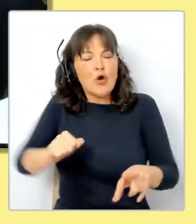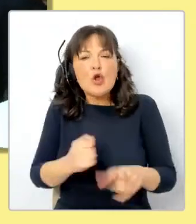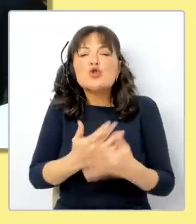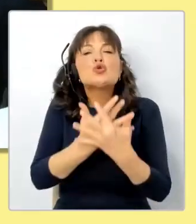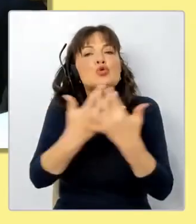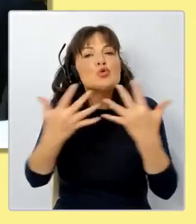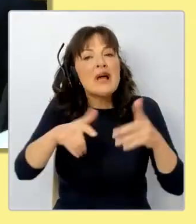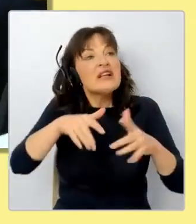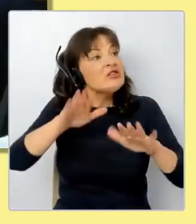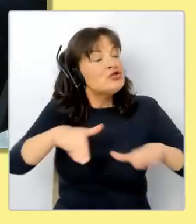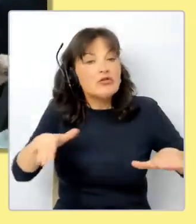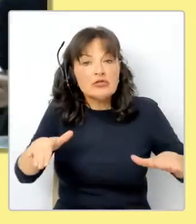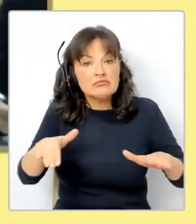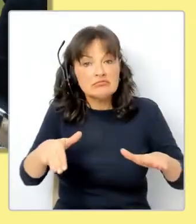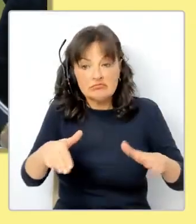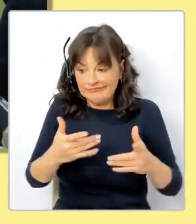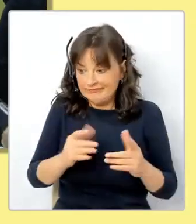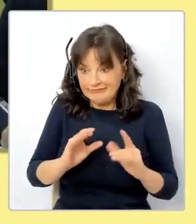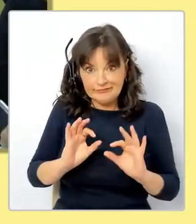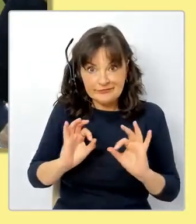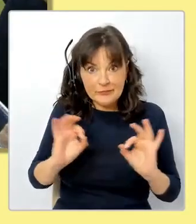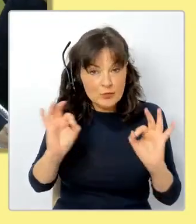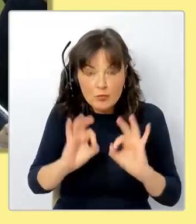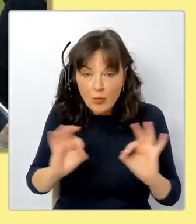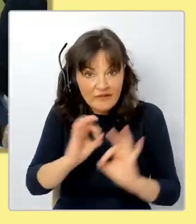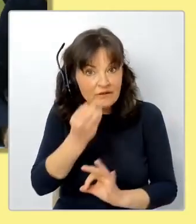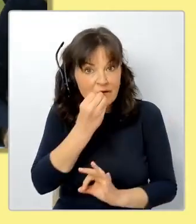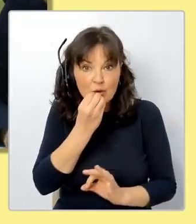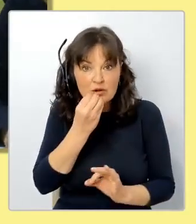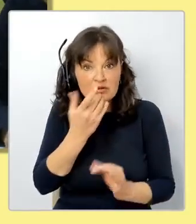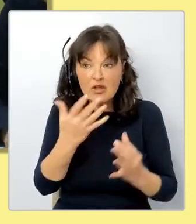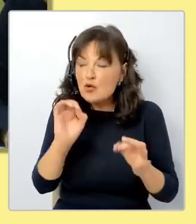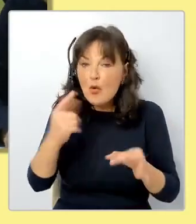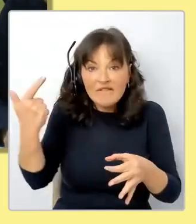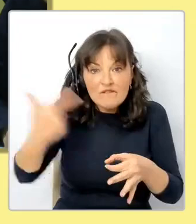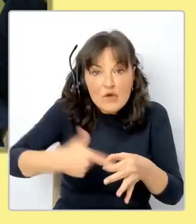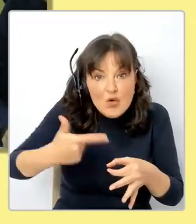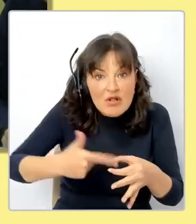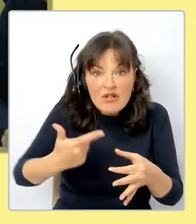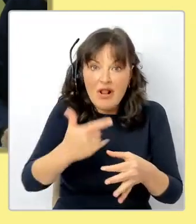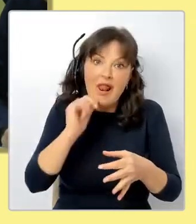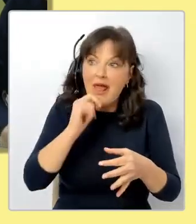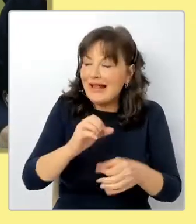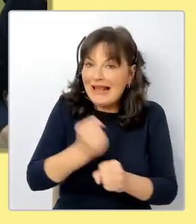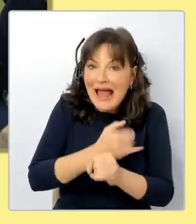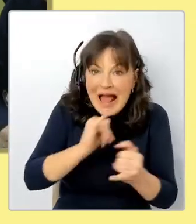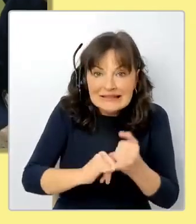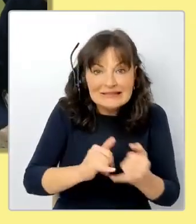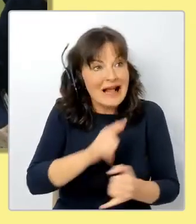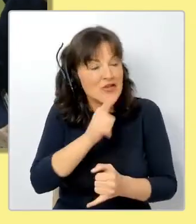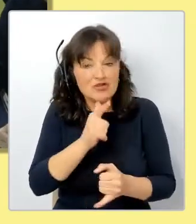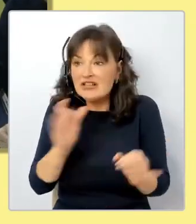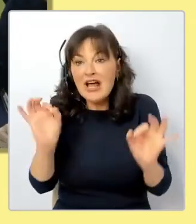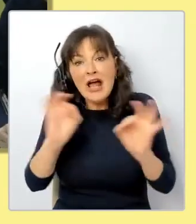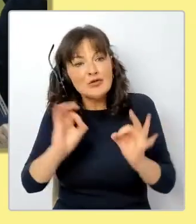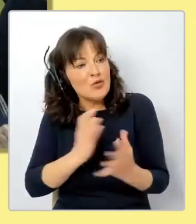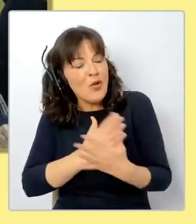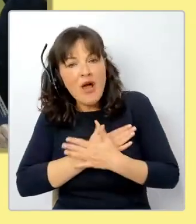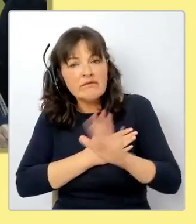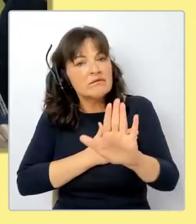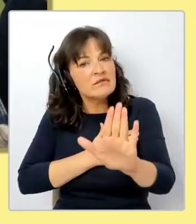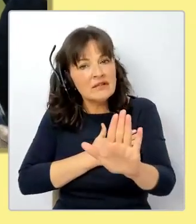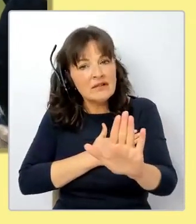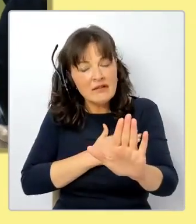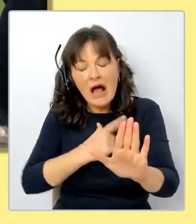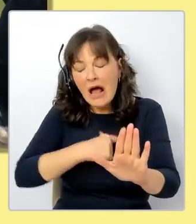kids are deprived of food, of fuel, and of love. And our teachers, I think, do a superb